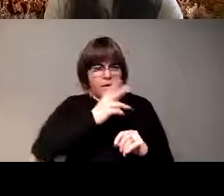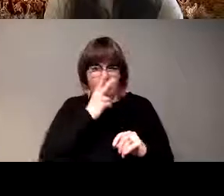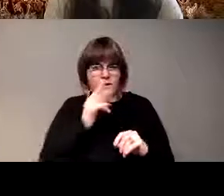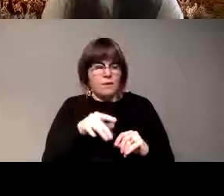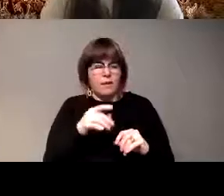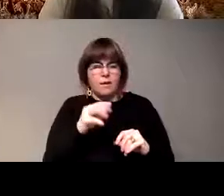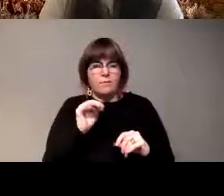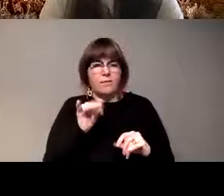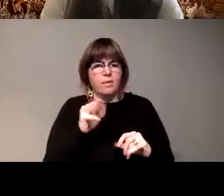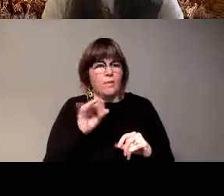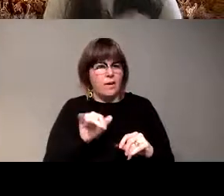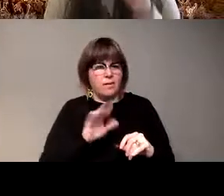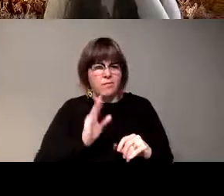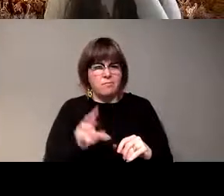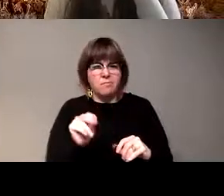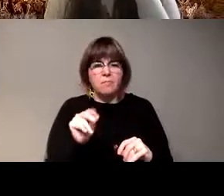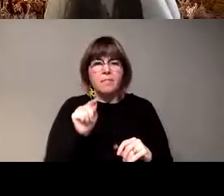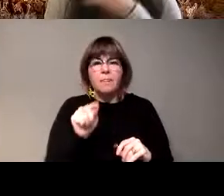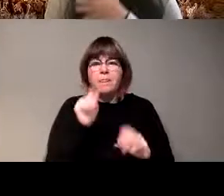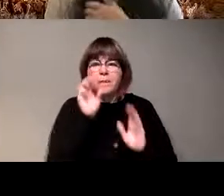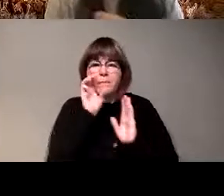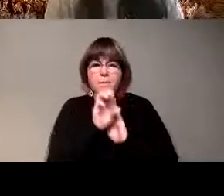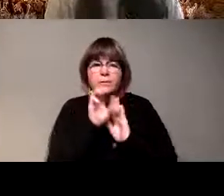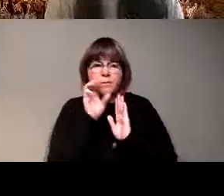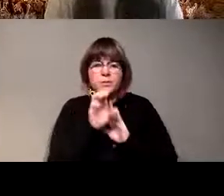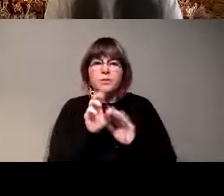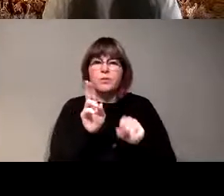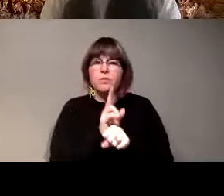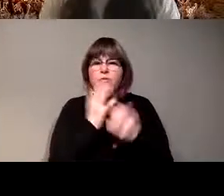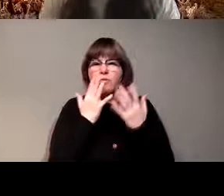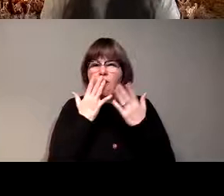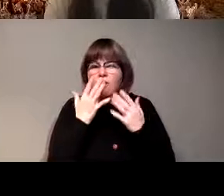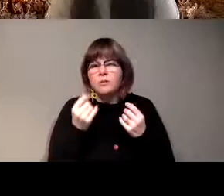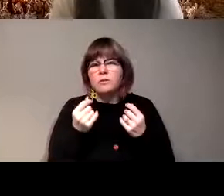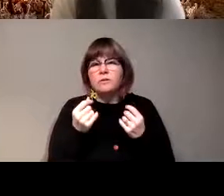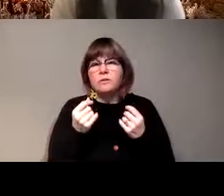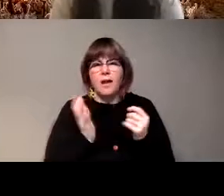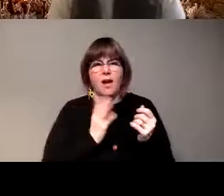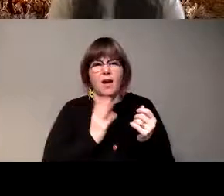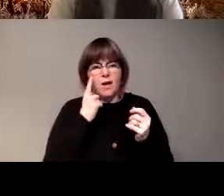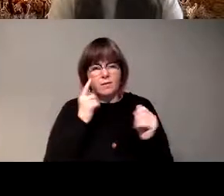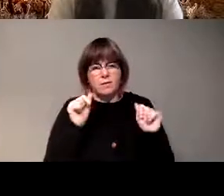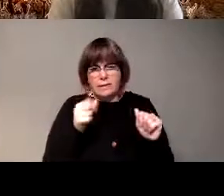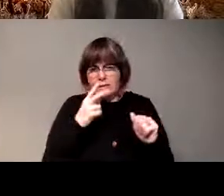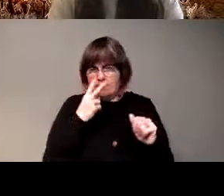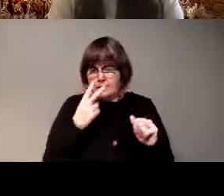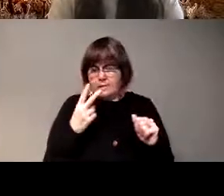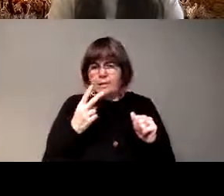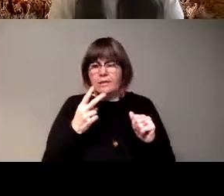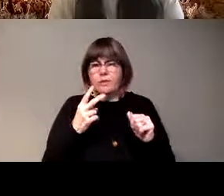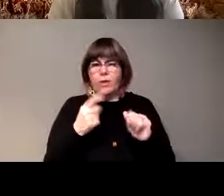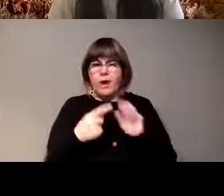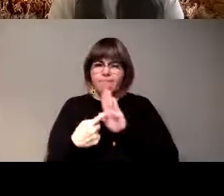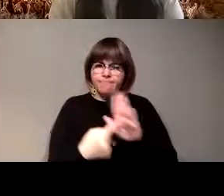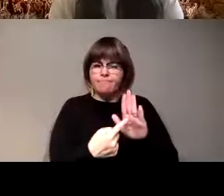the Milky Way. These are images that use colors that our eyes can see to depict,